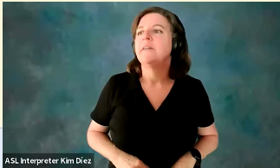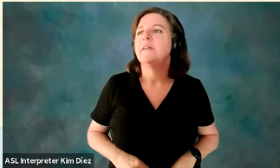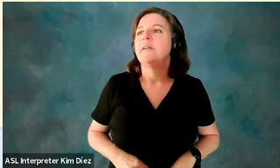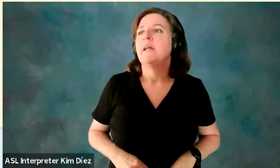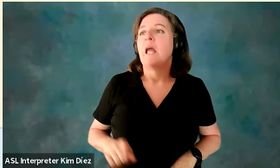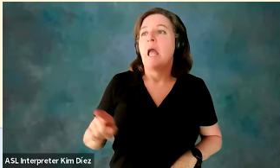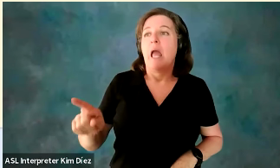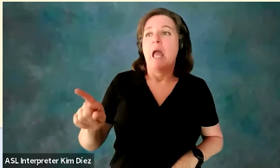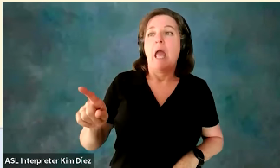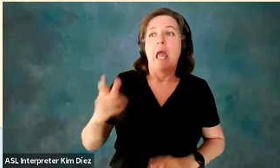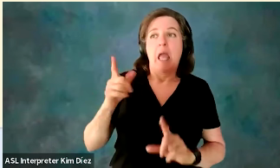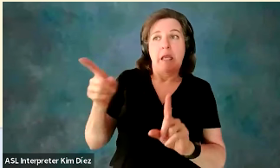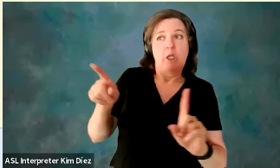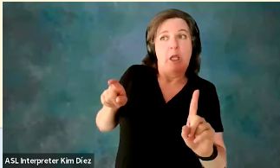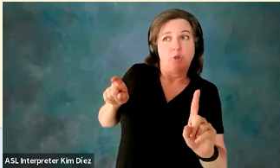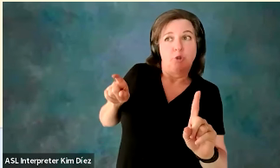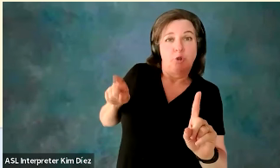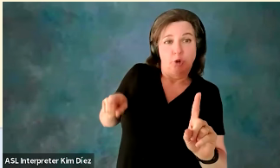generate.